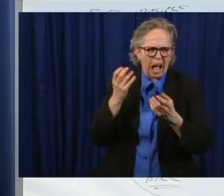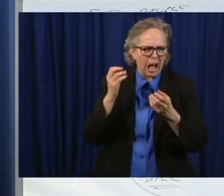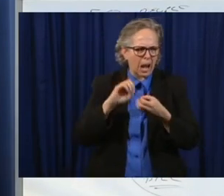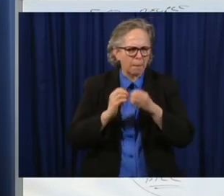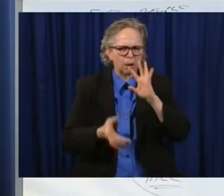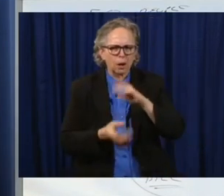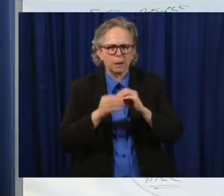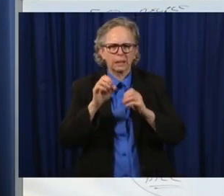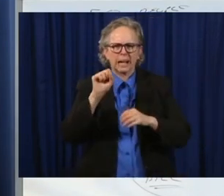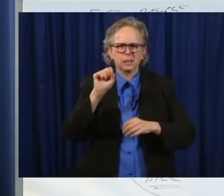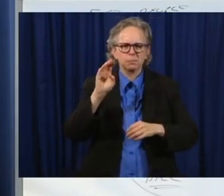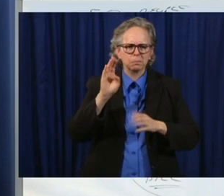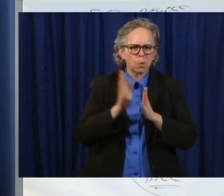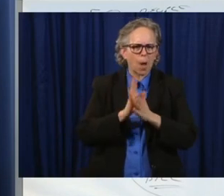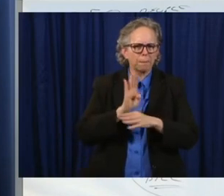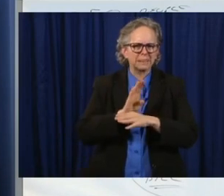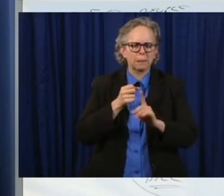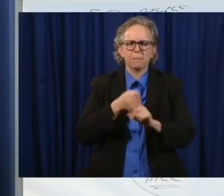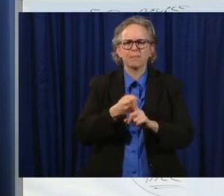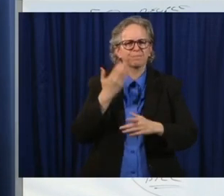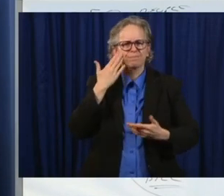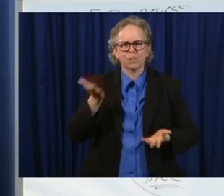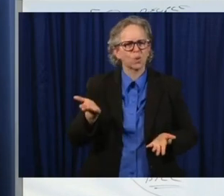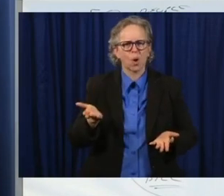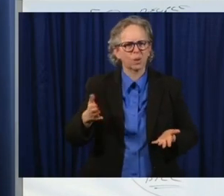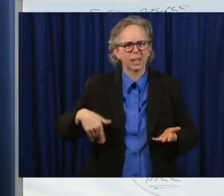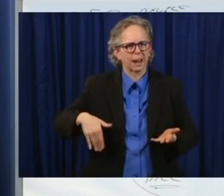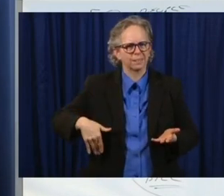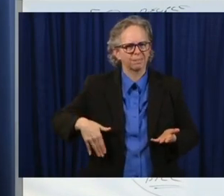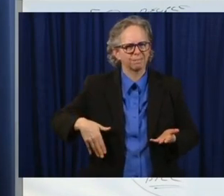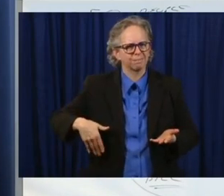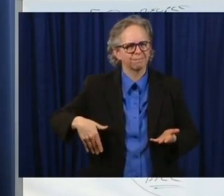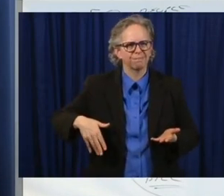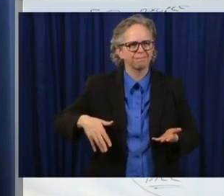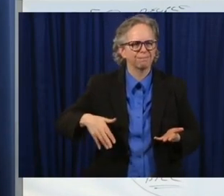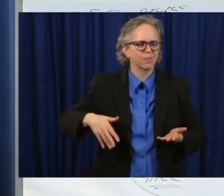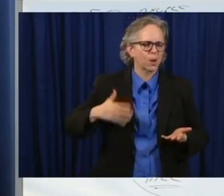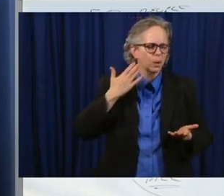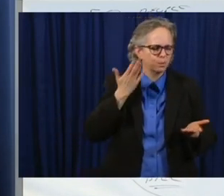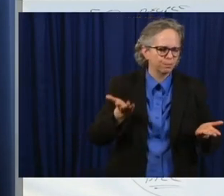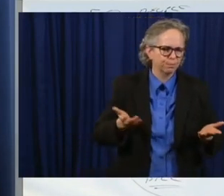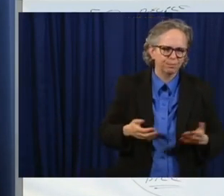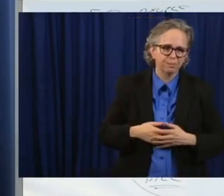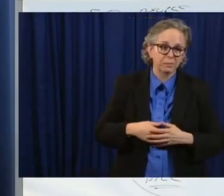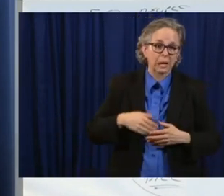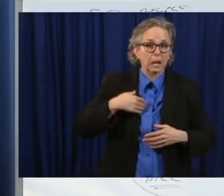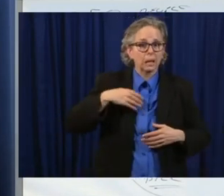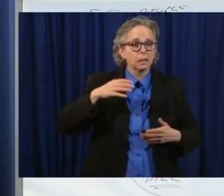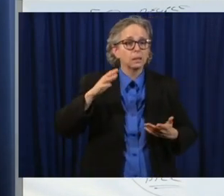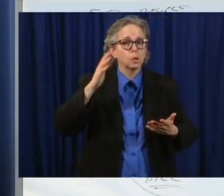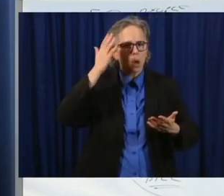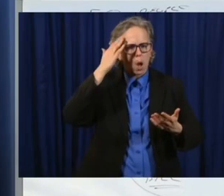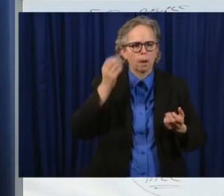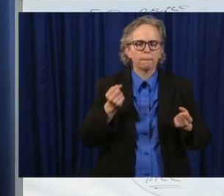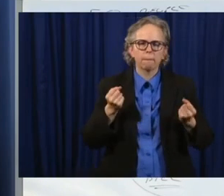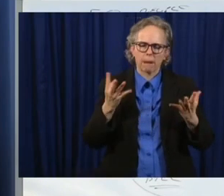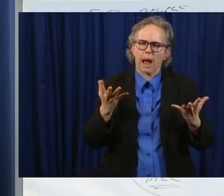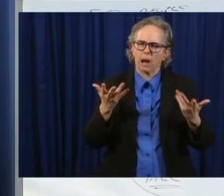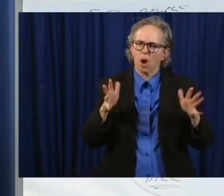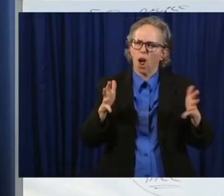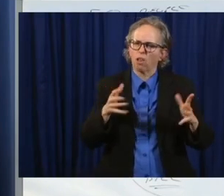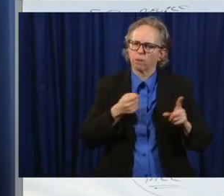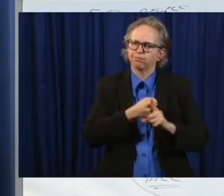impacted. I know that small businesses have been hurt. Some of